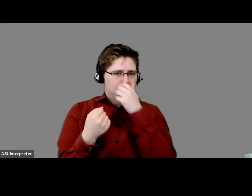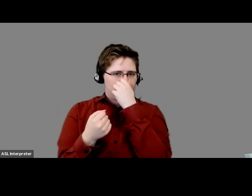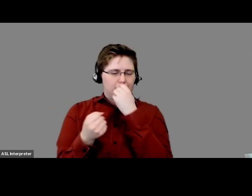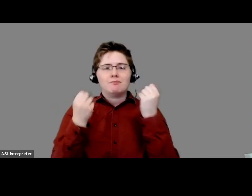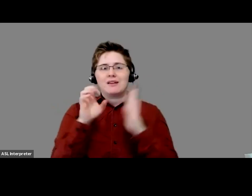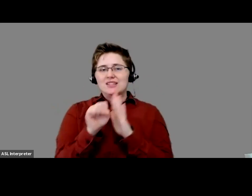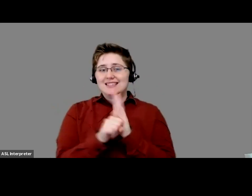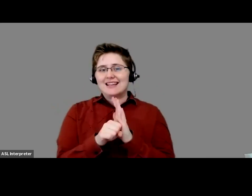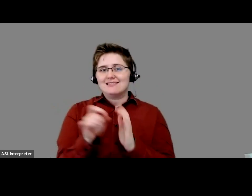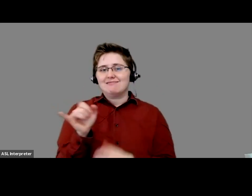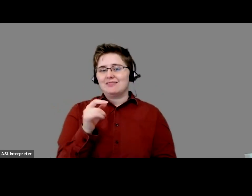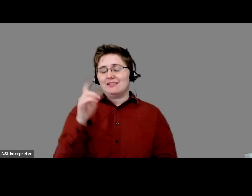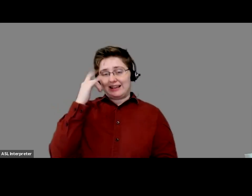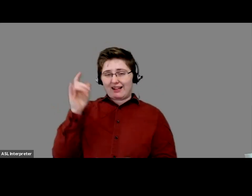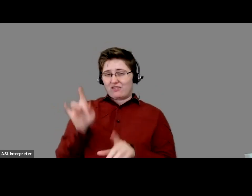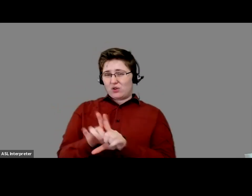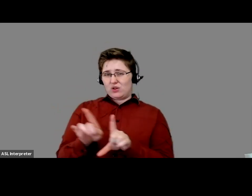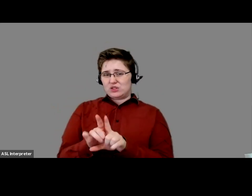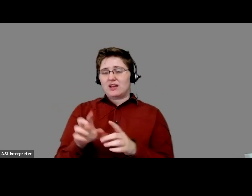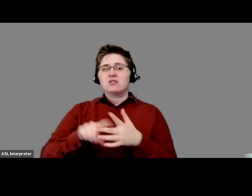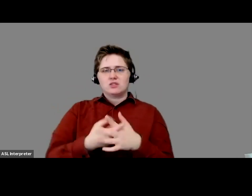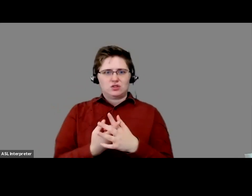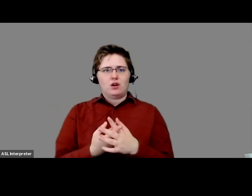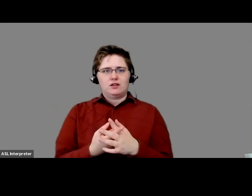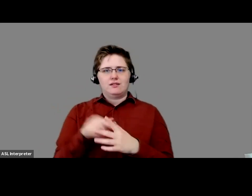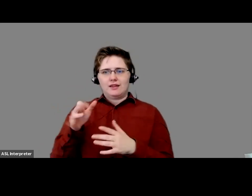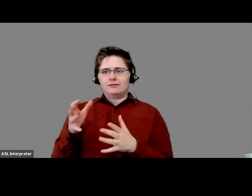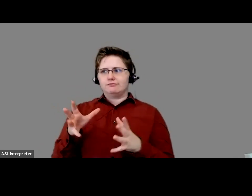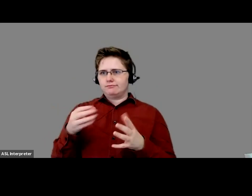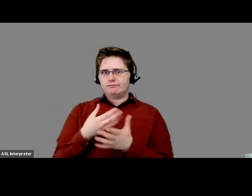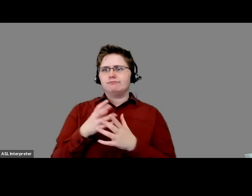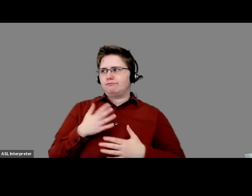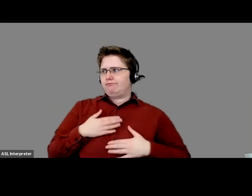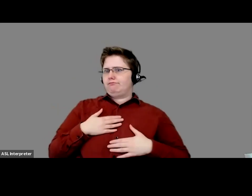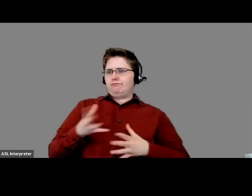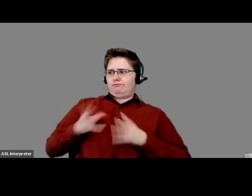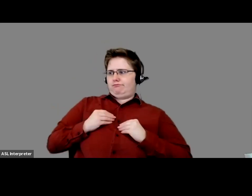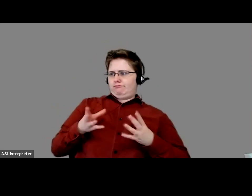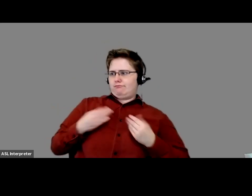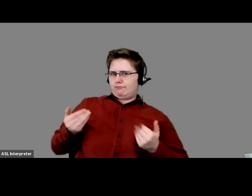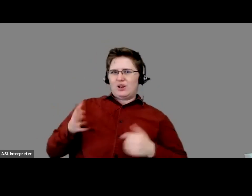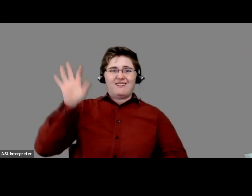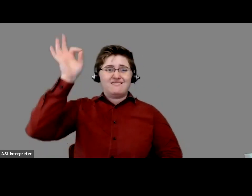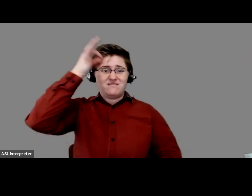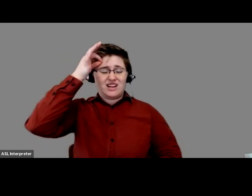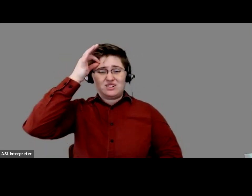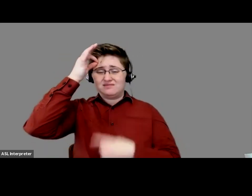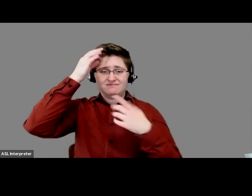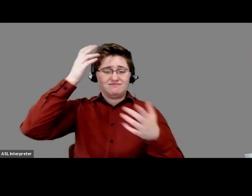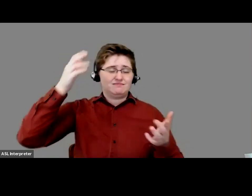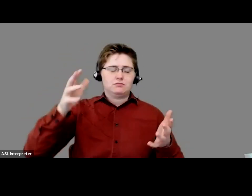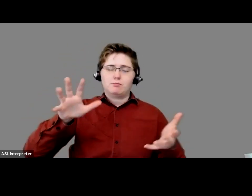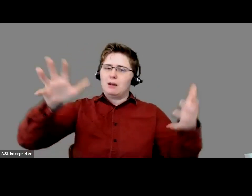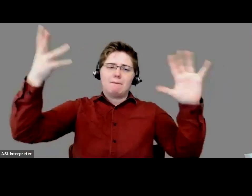started taking, like I said, like California also has started just taking it into their own hands, because on the federal level, it's really been honestly just a